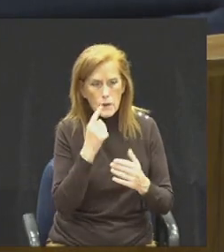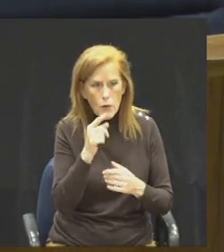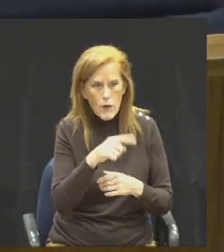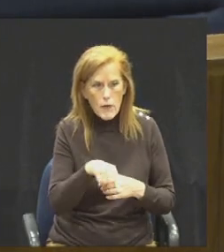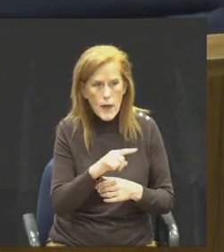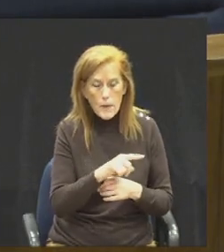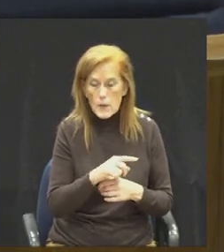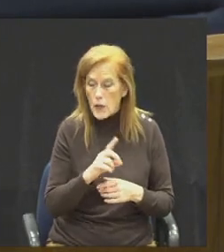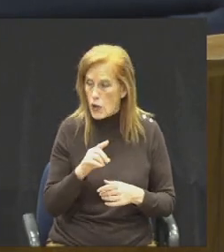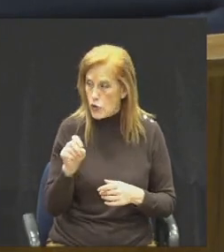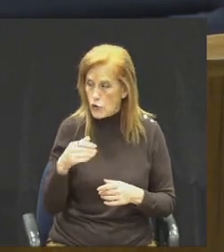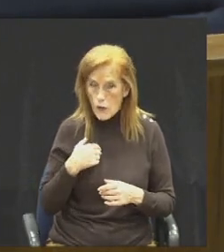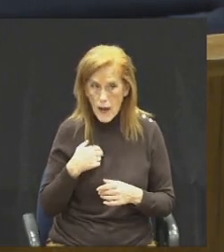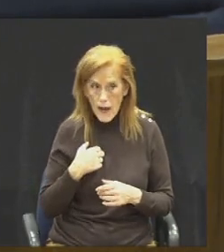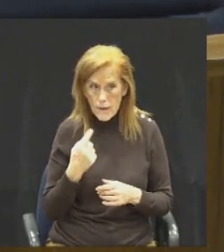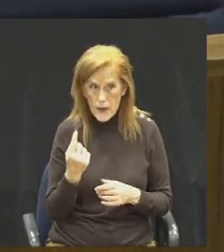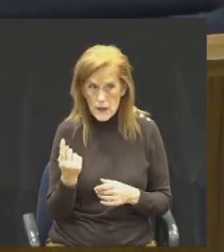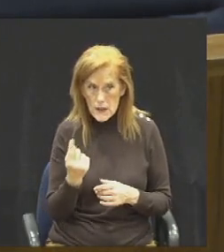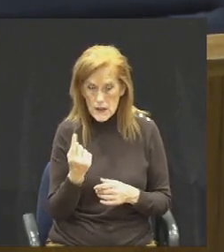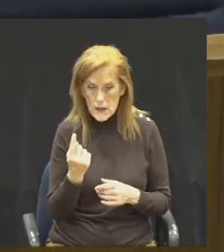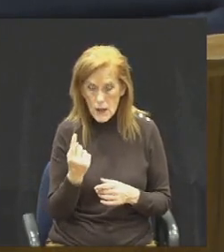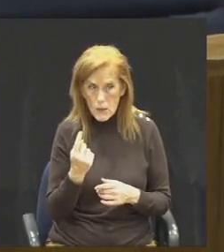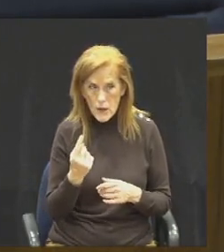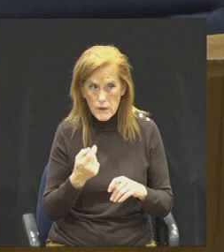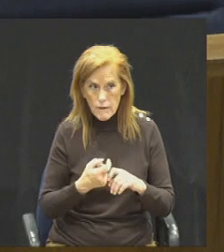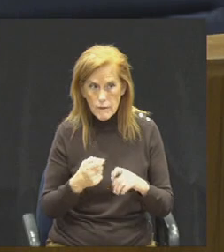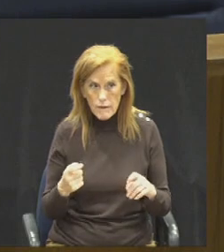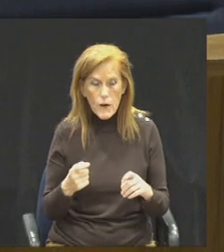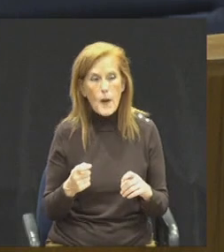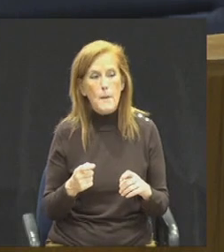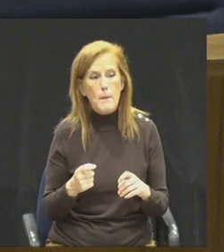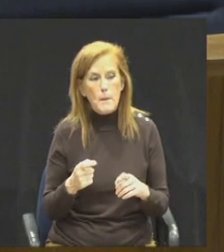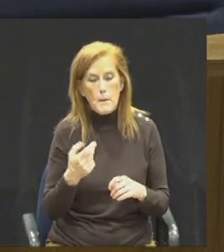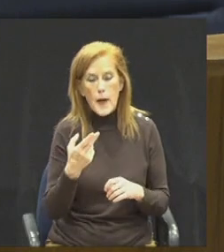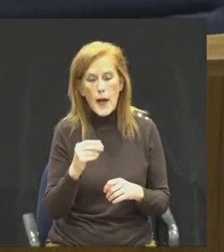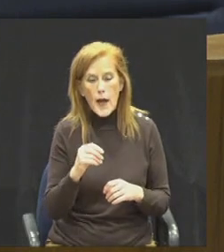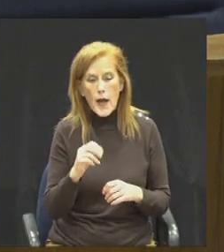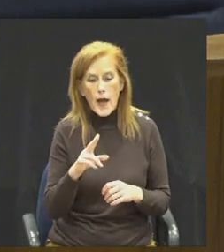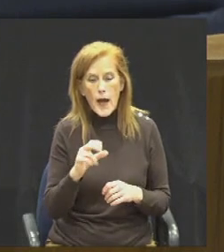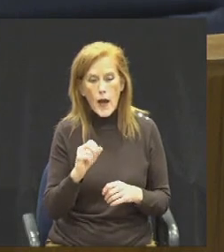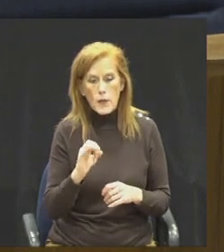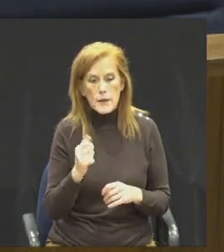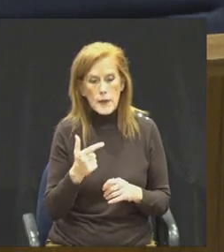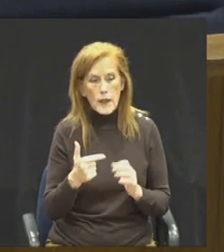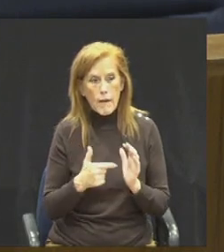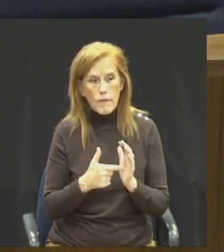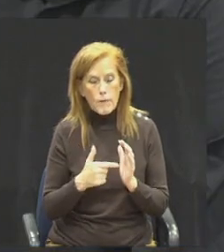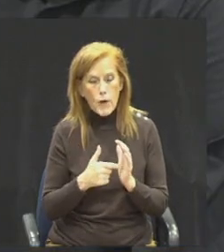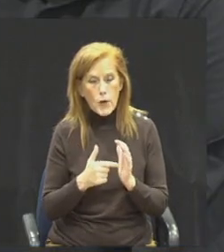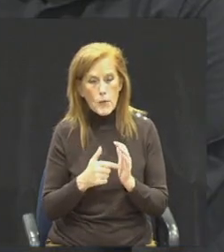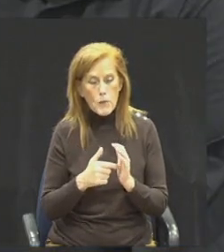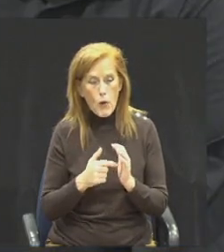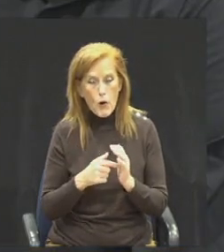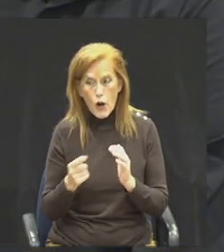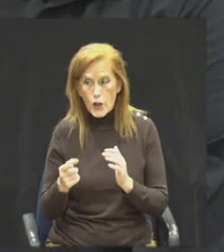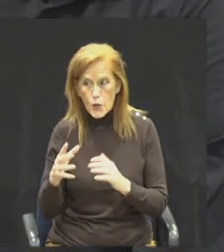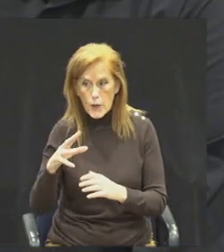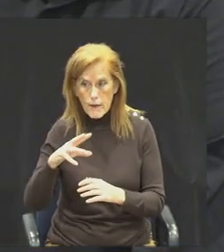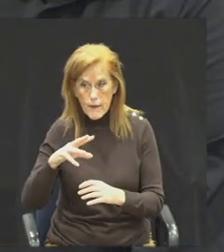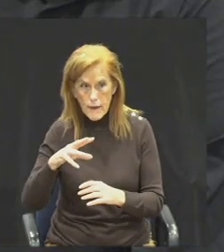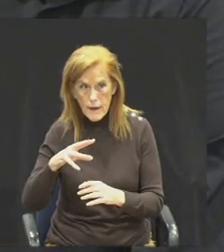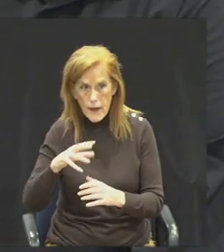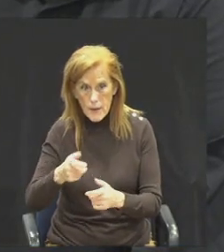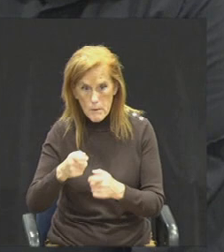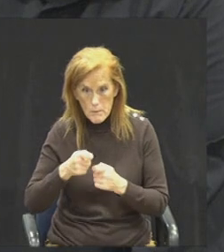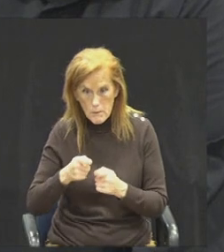committed from the affordable housing or the accessible housing side of things, or? We don't. You guys are the first group that we've spoken